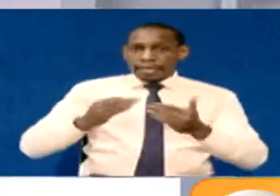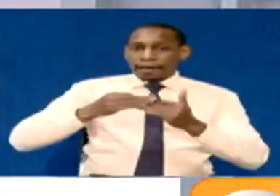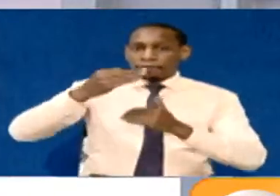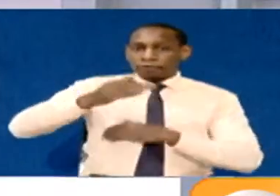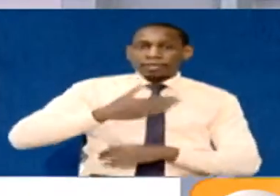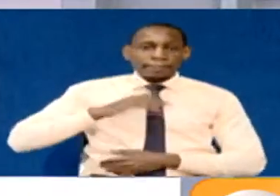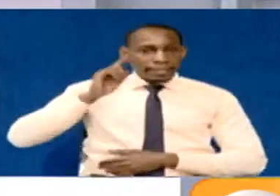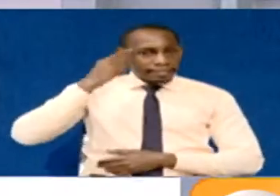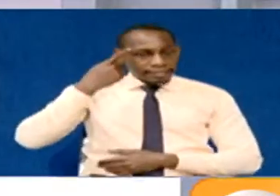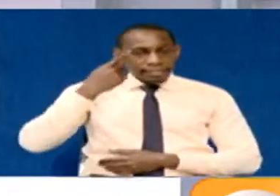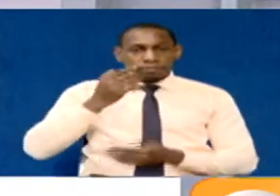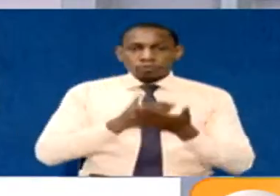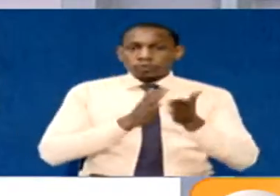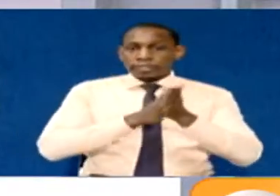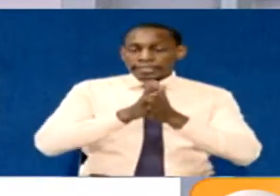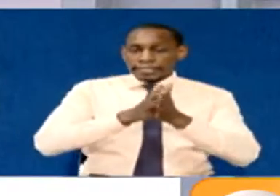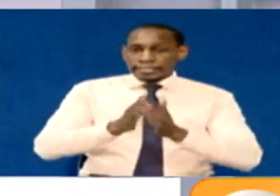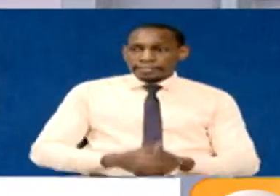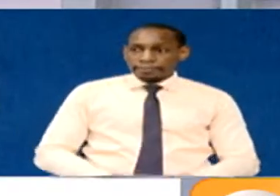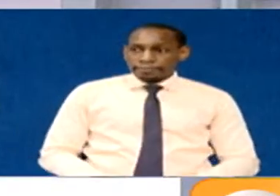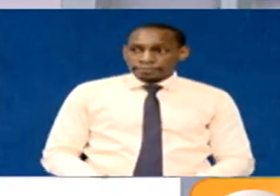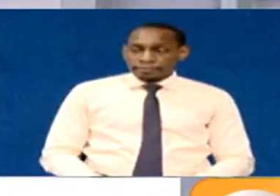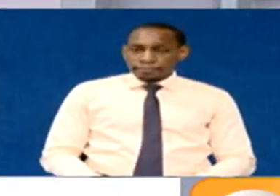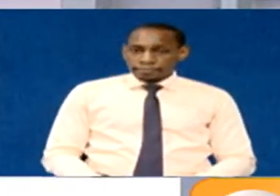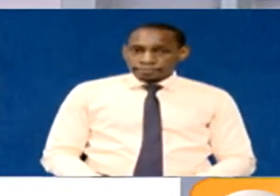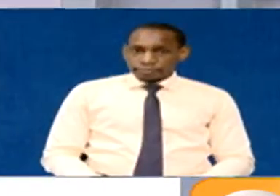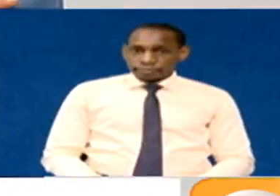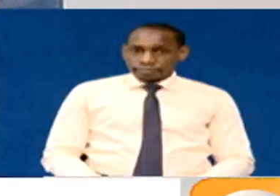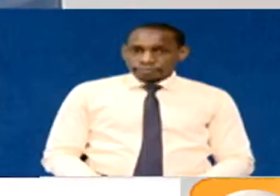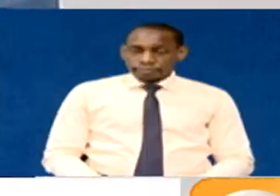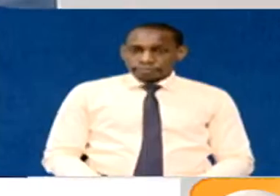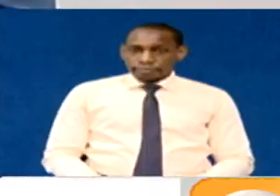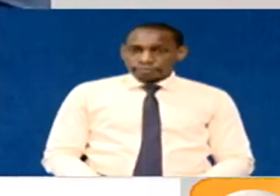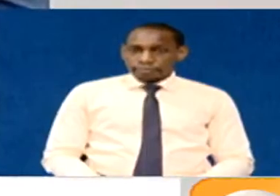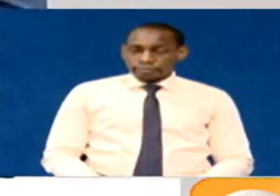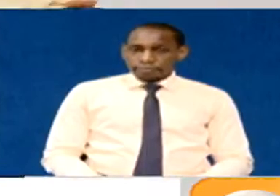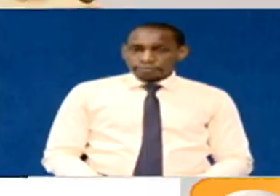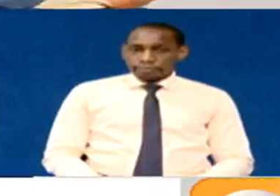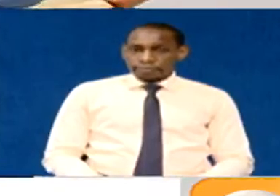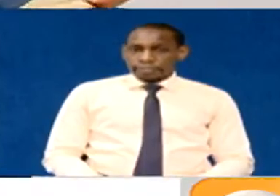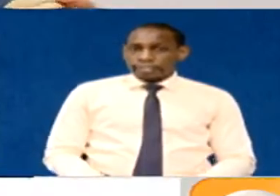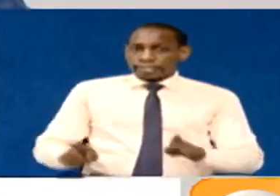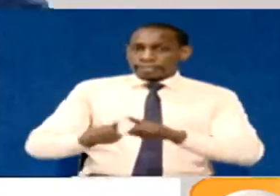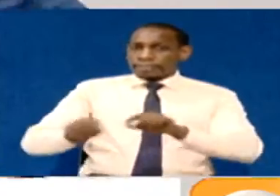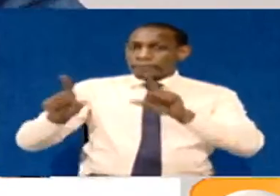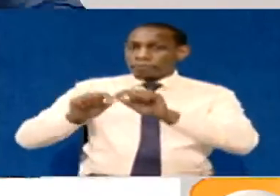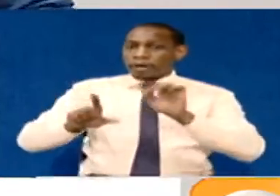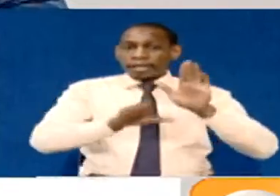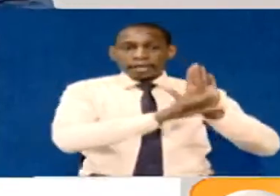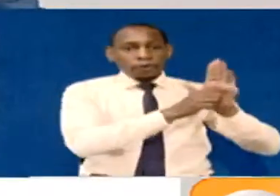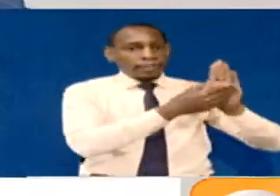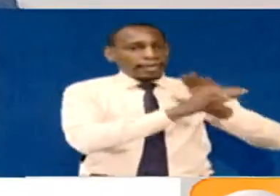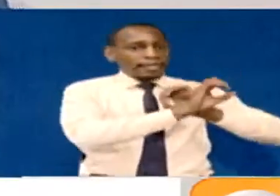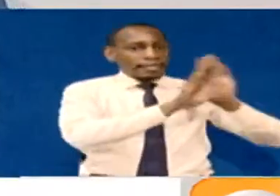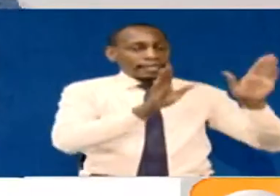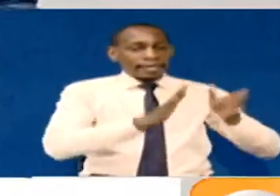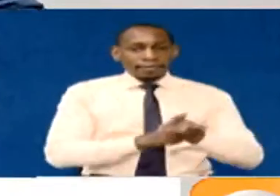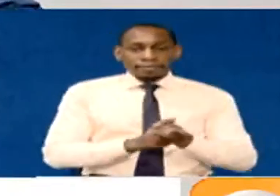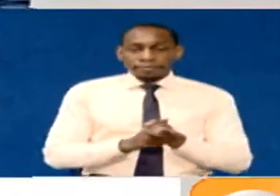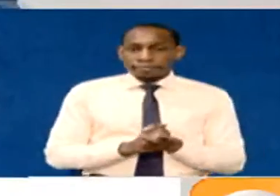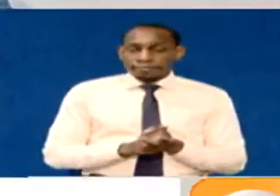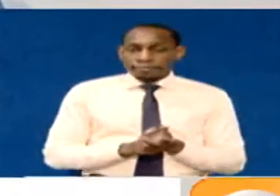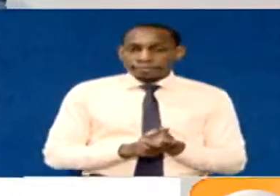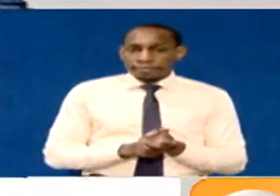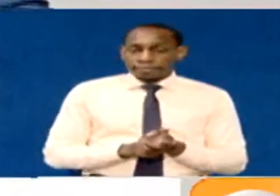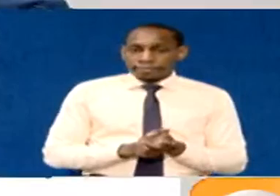I think, is going to be interesting. And Linus, is this where we still say the law is very clear? Because the president is there. I